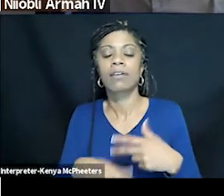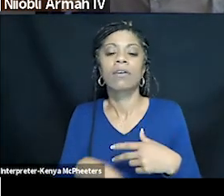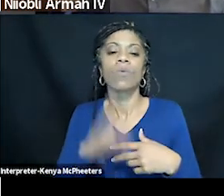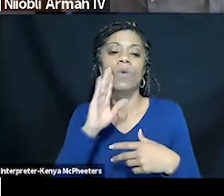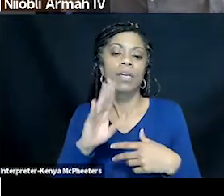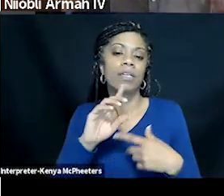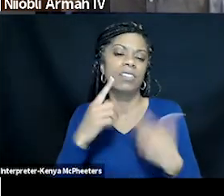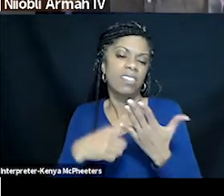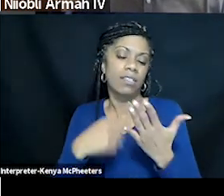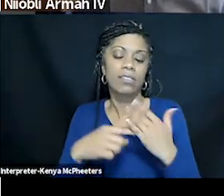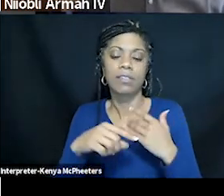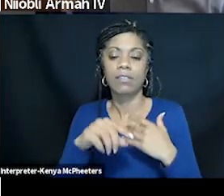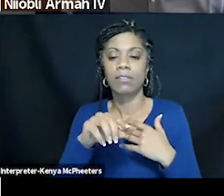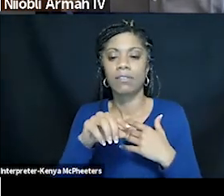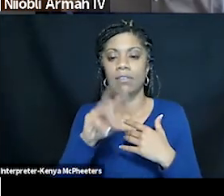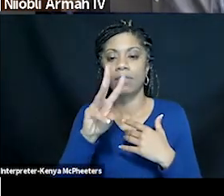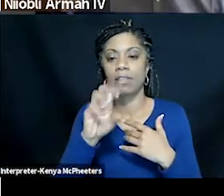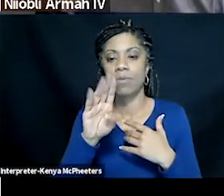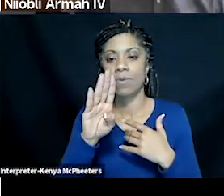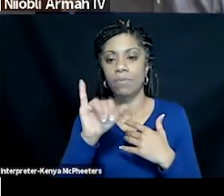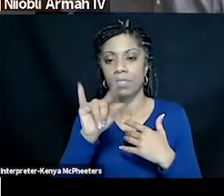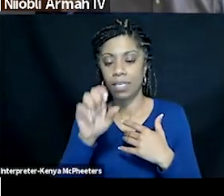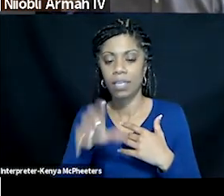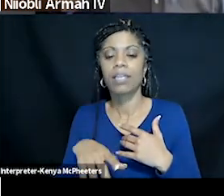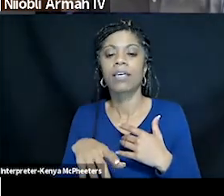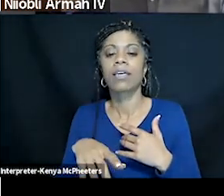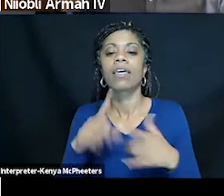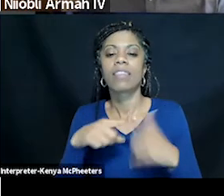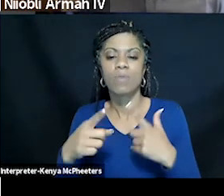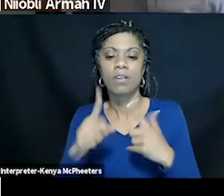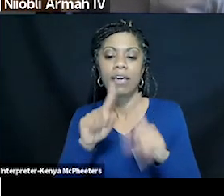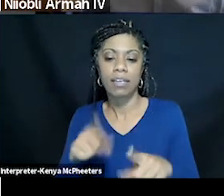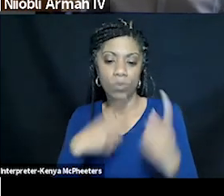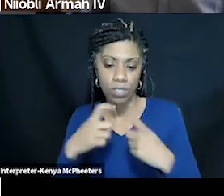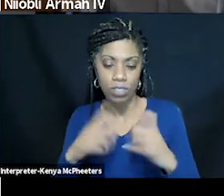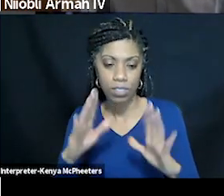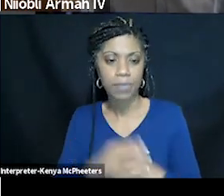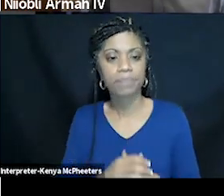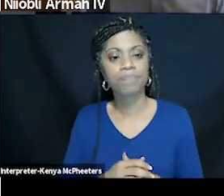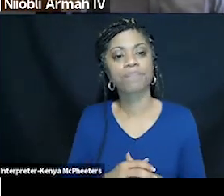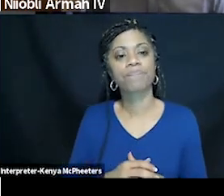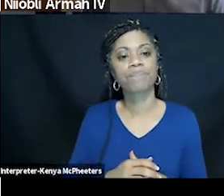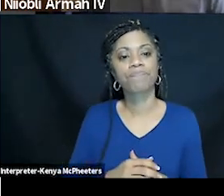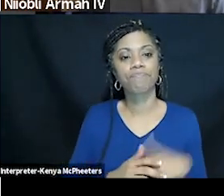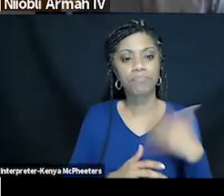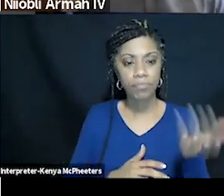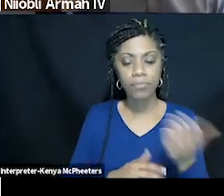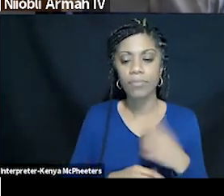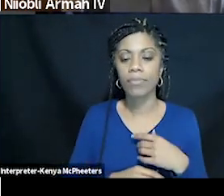you. So, and after this, we'll definitely take some more questions as well. So the whole idea of shaping your organization's